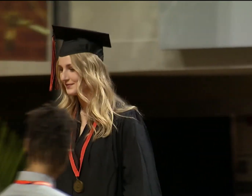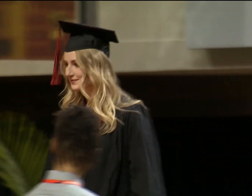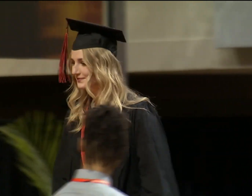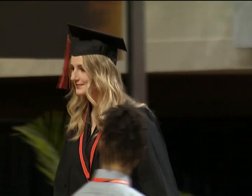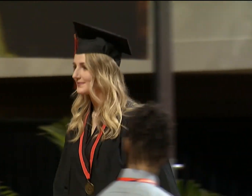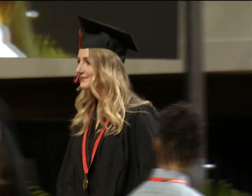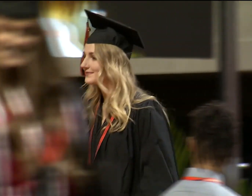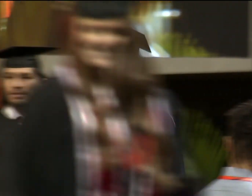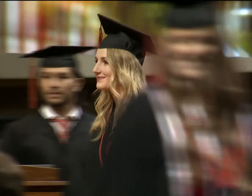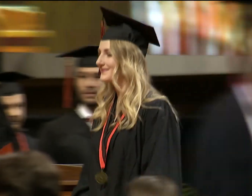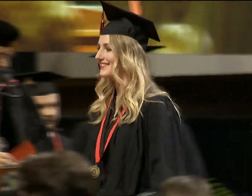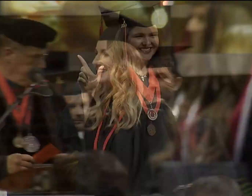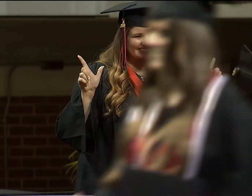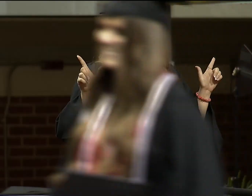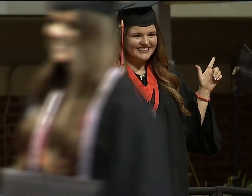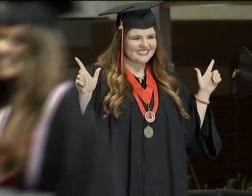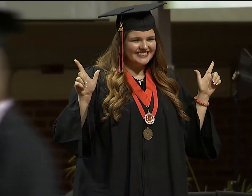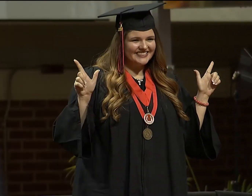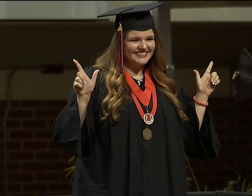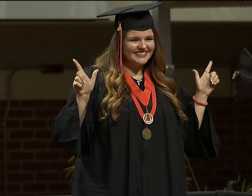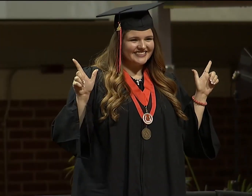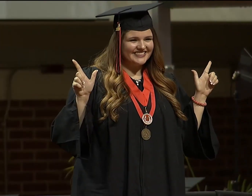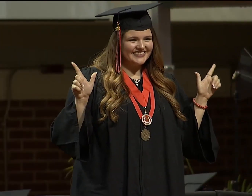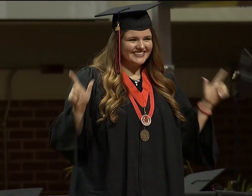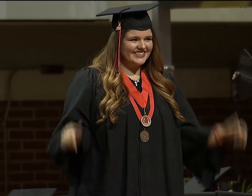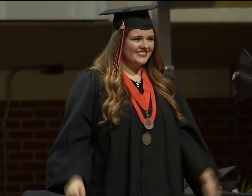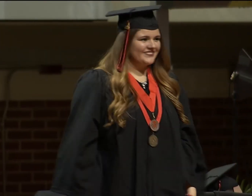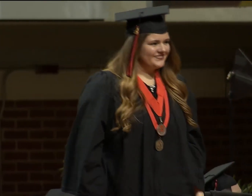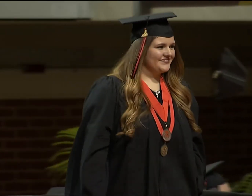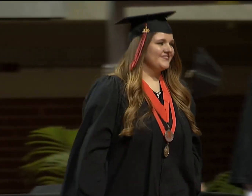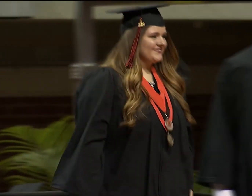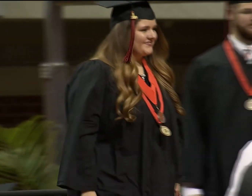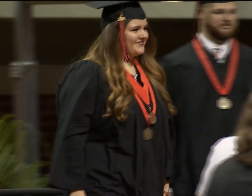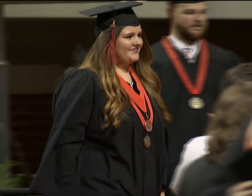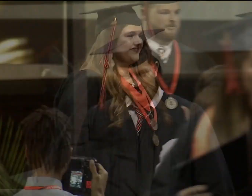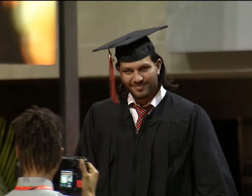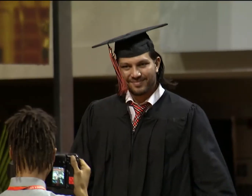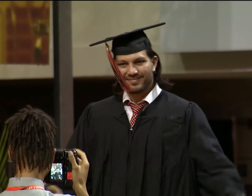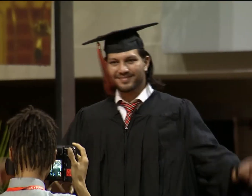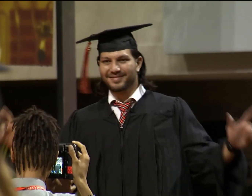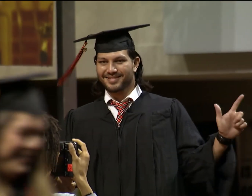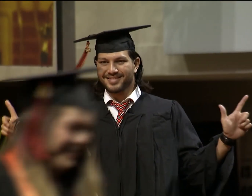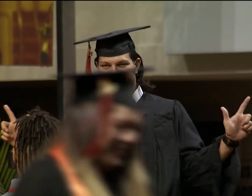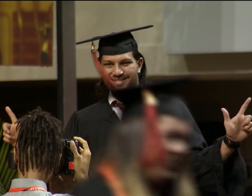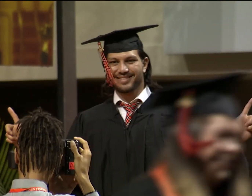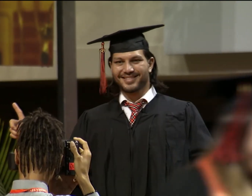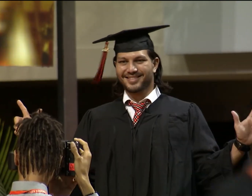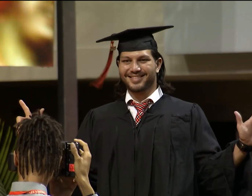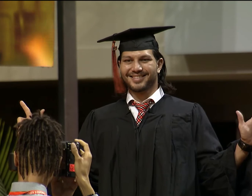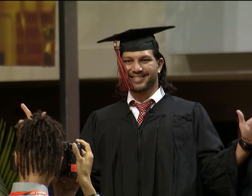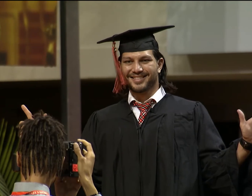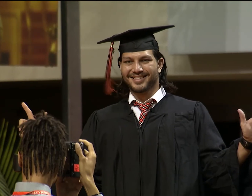Catherine Ann Hilsman. Miranda Lynn Call.